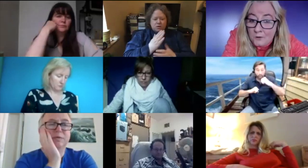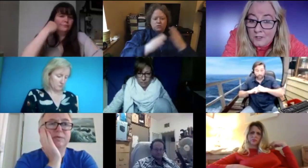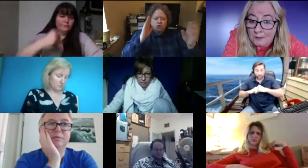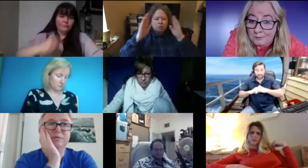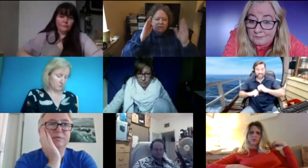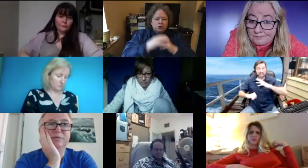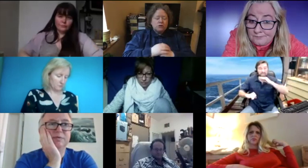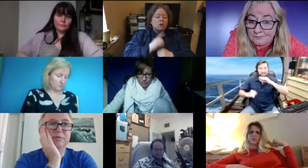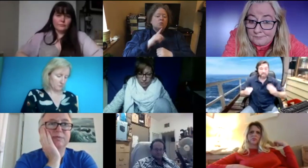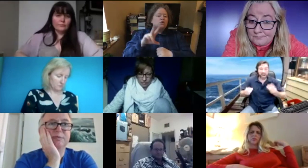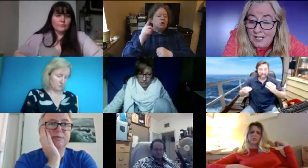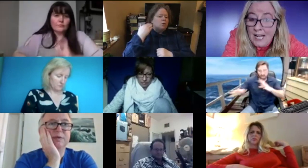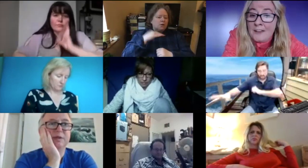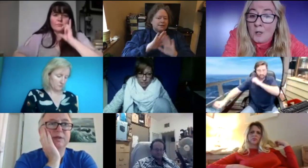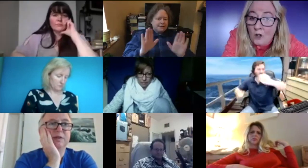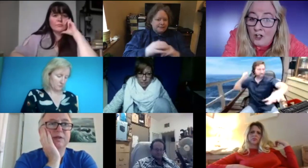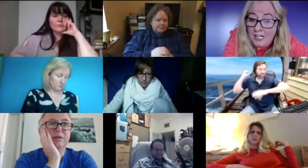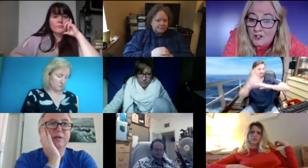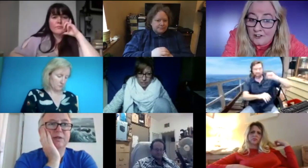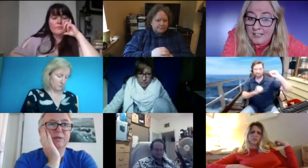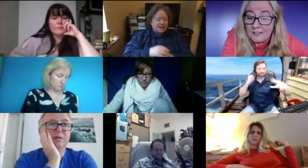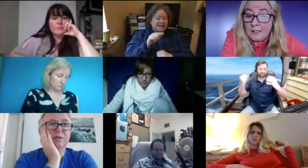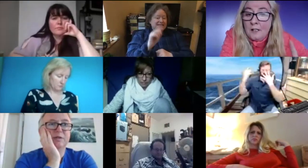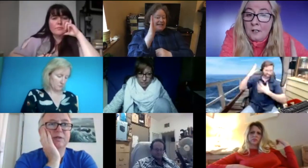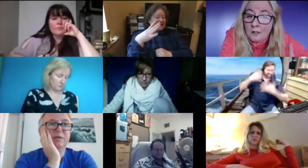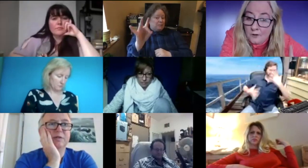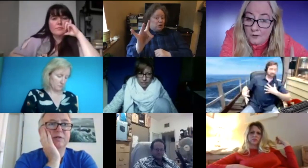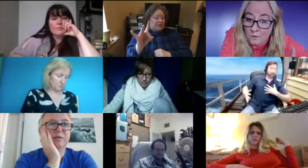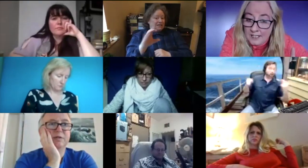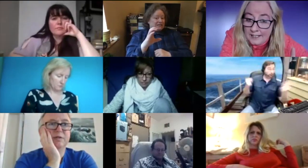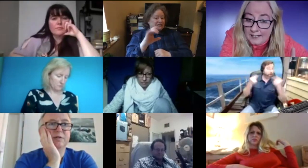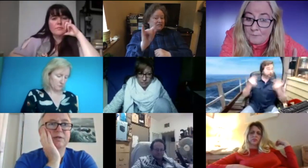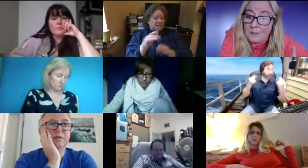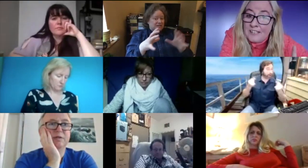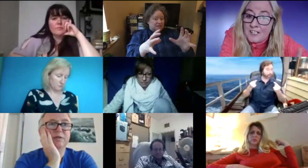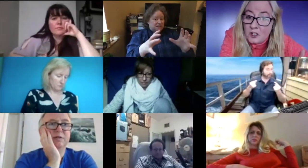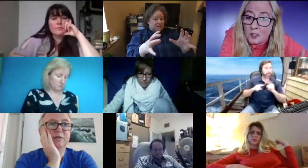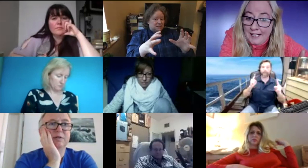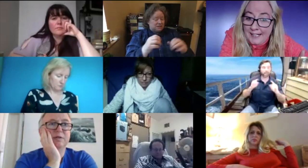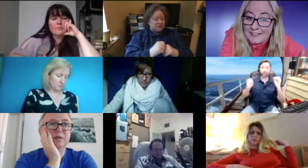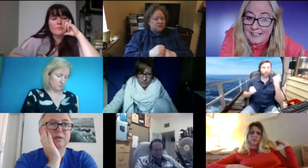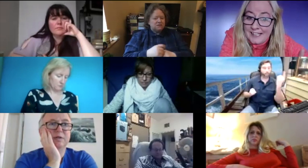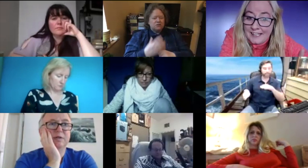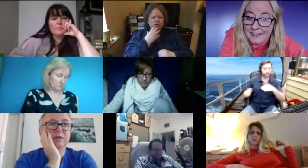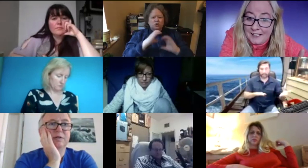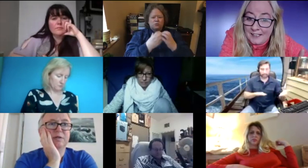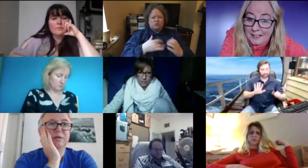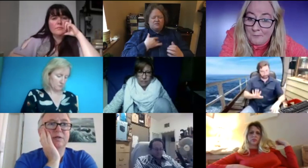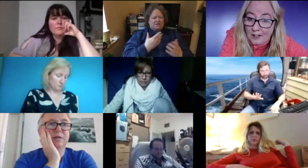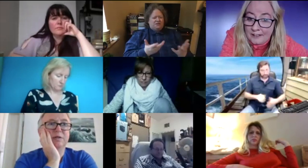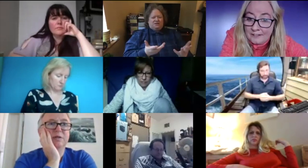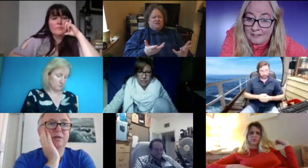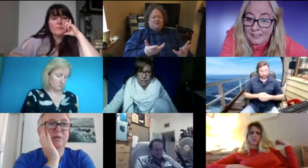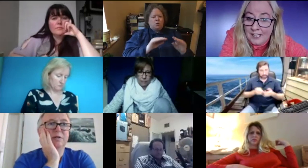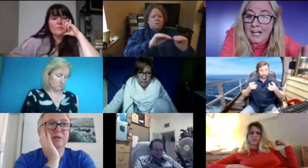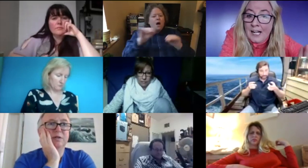at those people. And there were injuries, no one killed, but this took place in